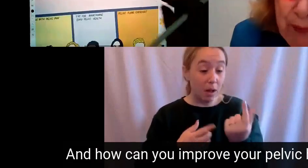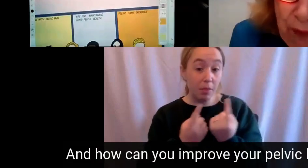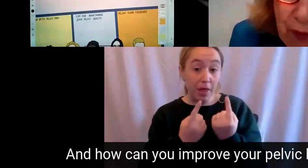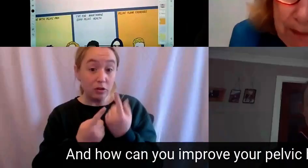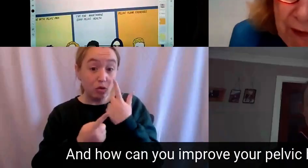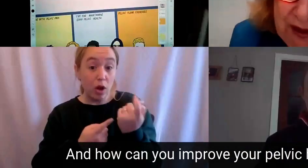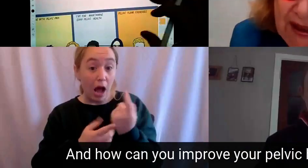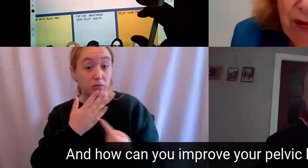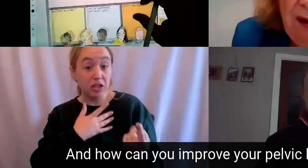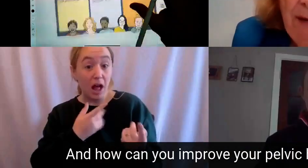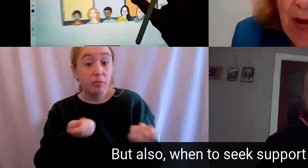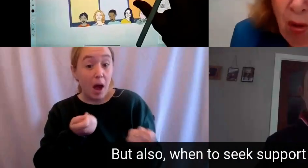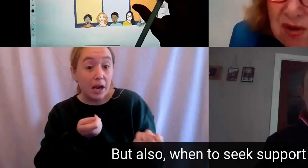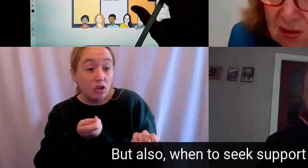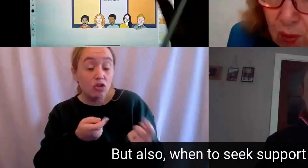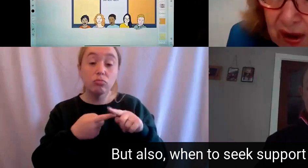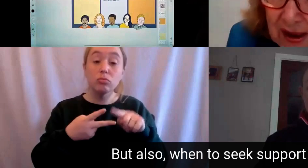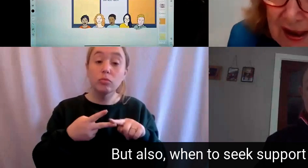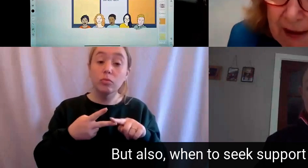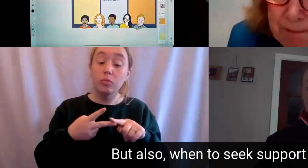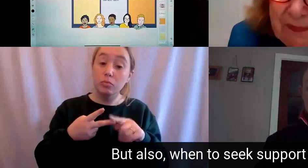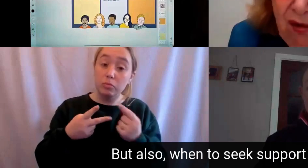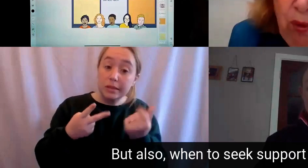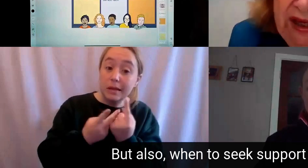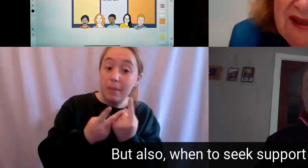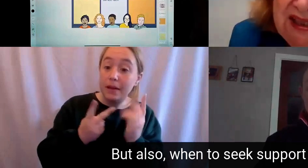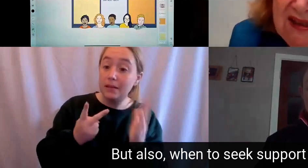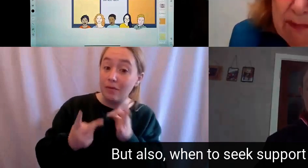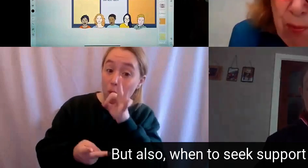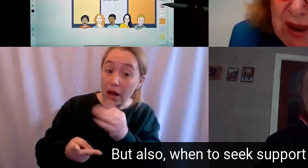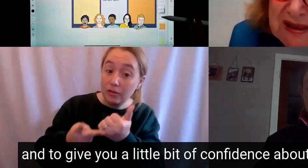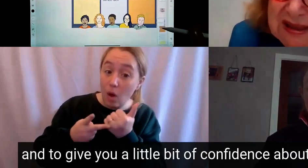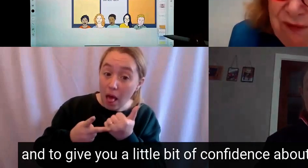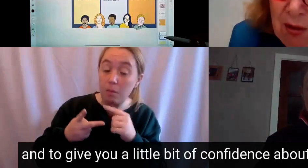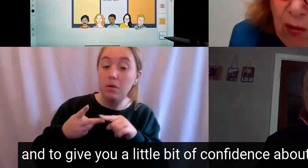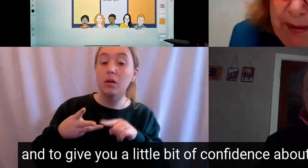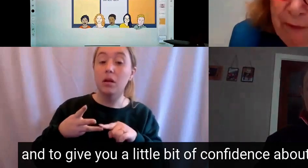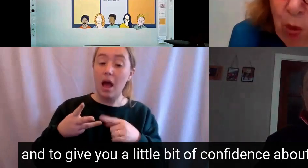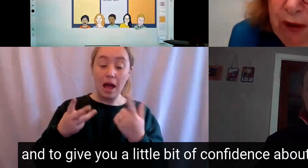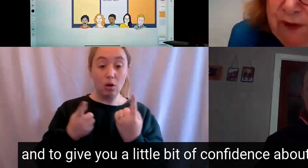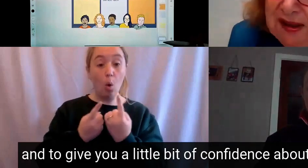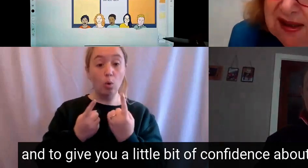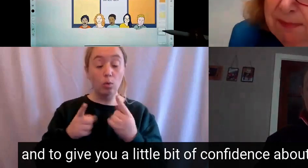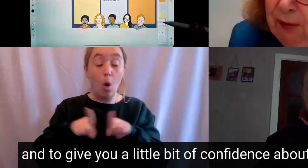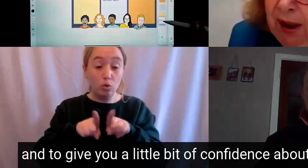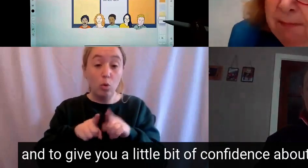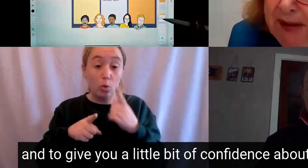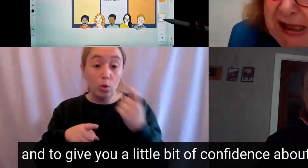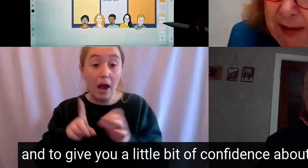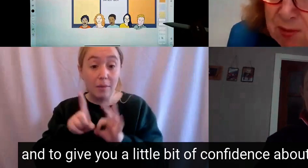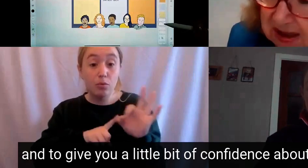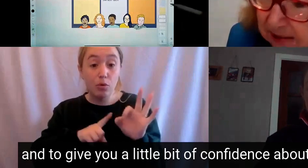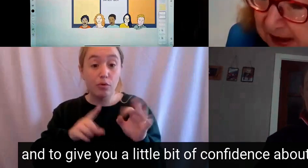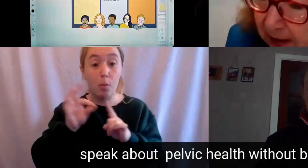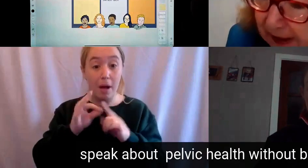you improve your pelvic health, but also when to seek support, and to give you a little bit of confidence about